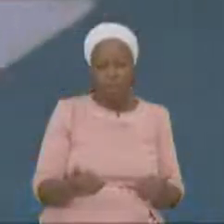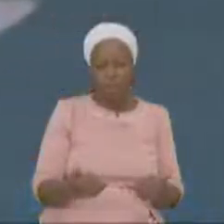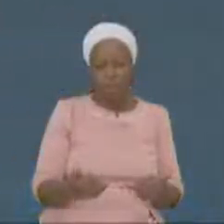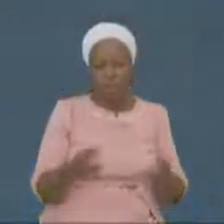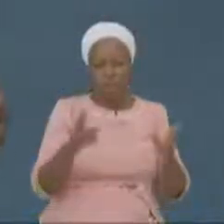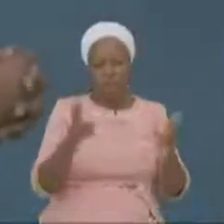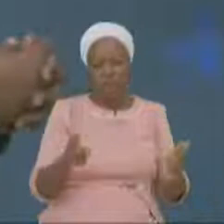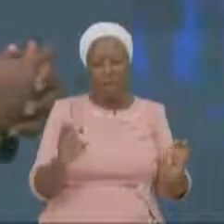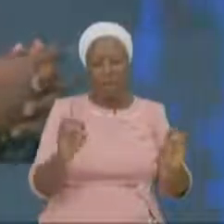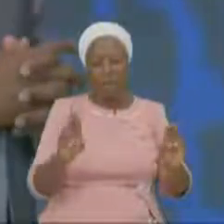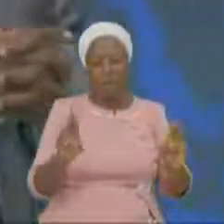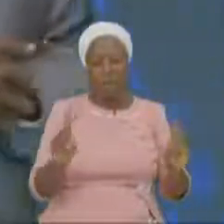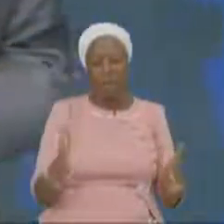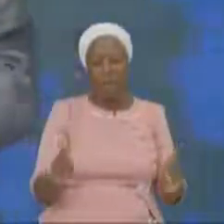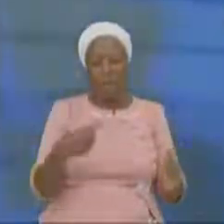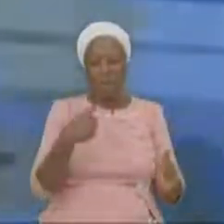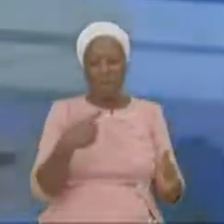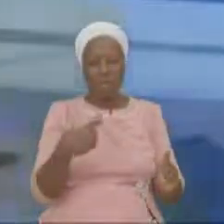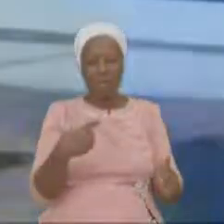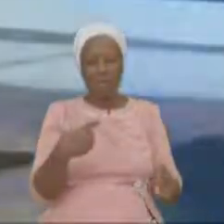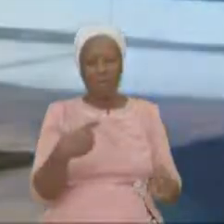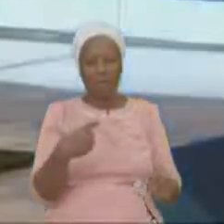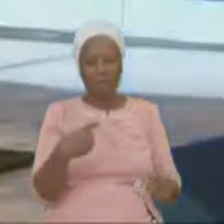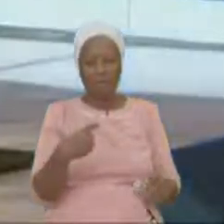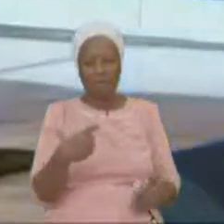Herod said,